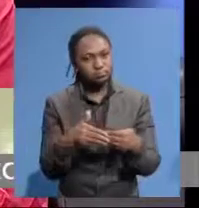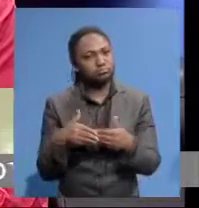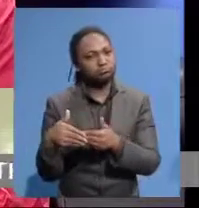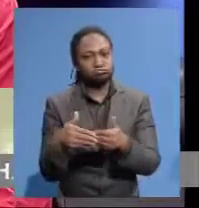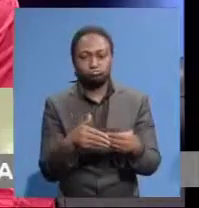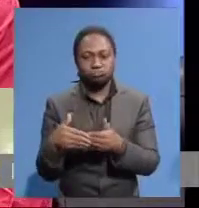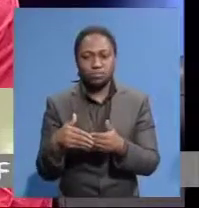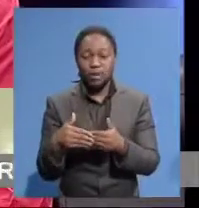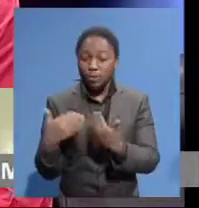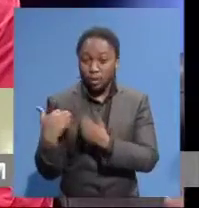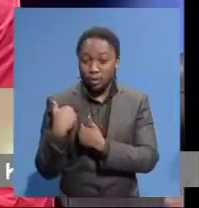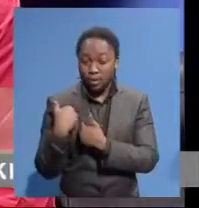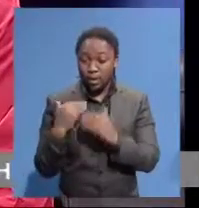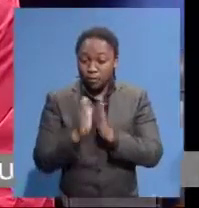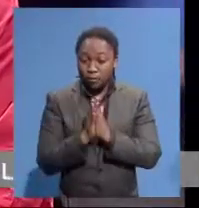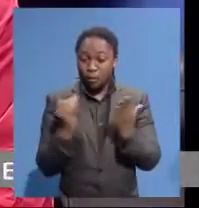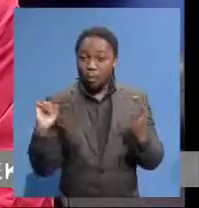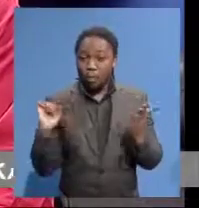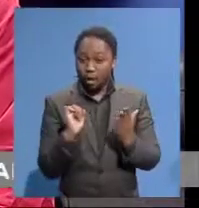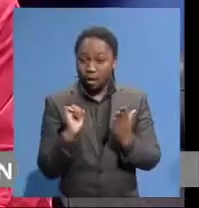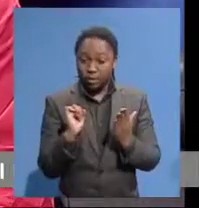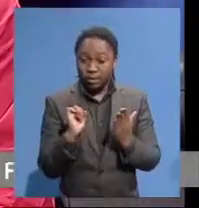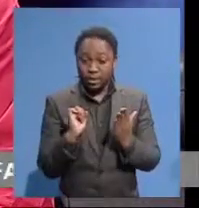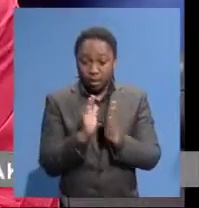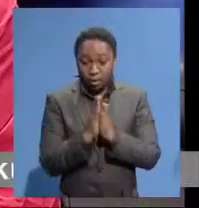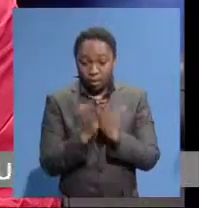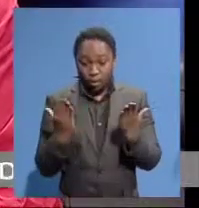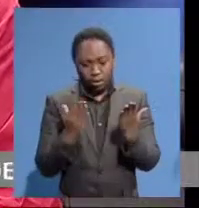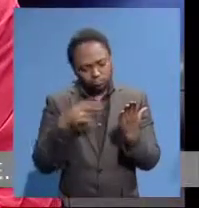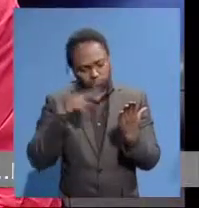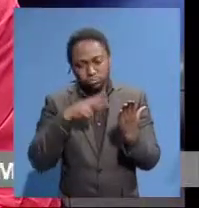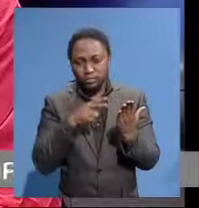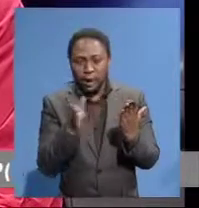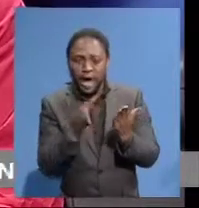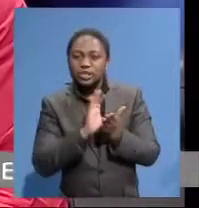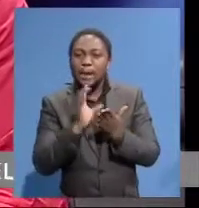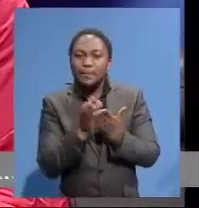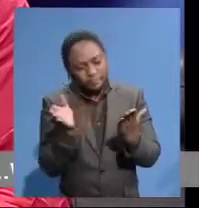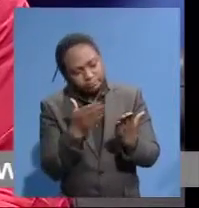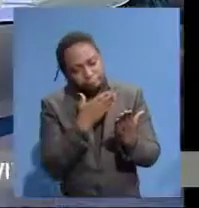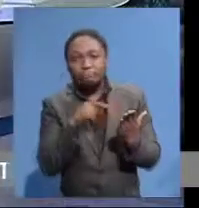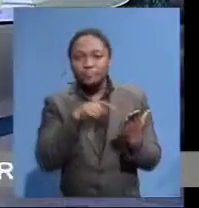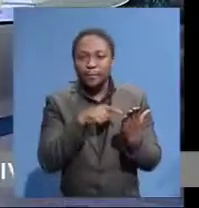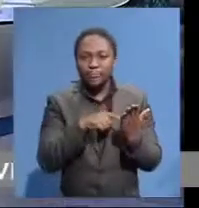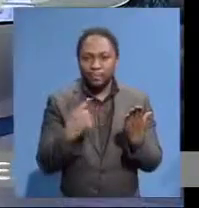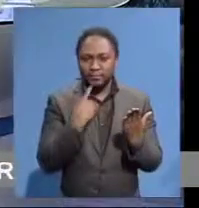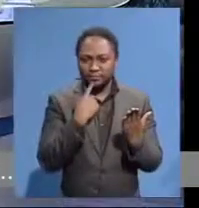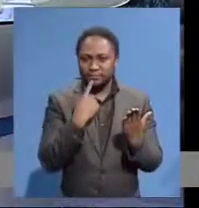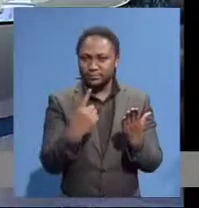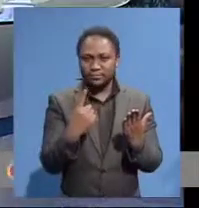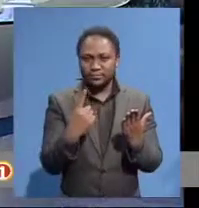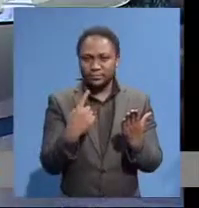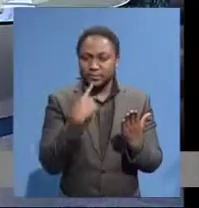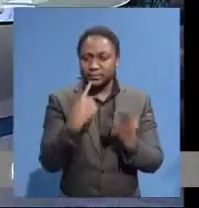you read his book, there's a section where he concentrates on, just explain how he used to put on his father's